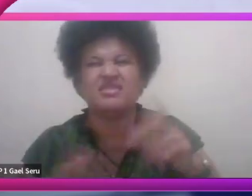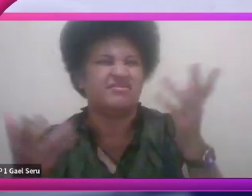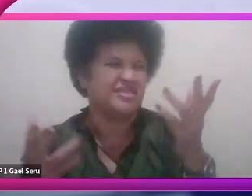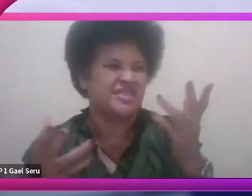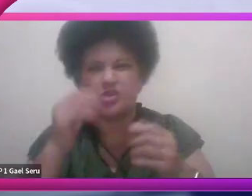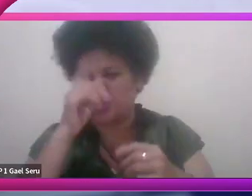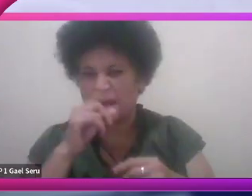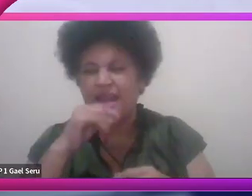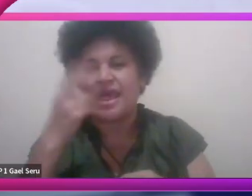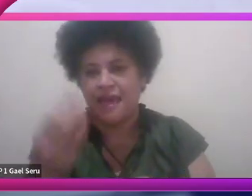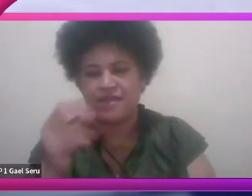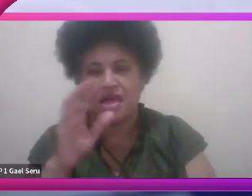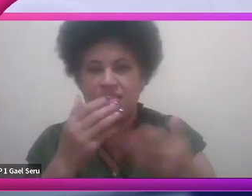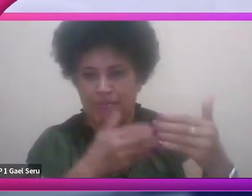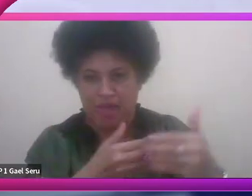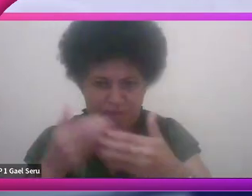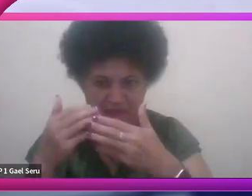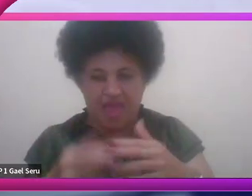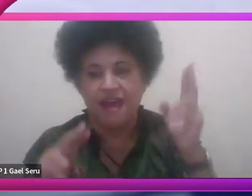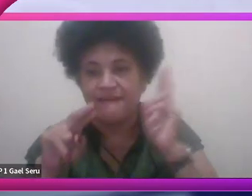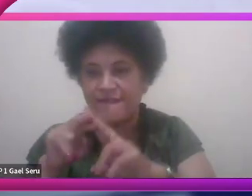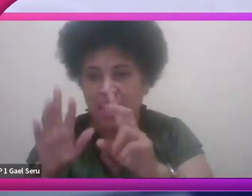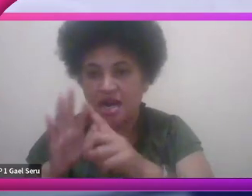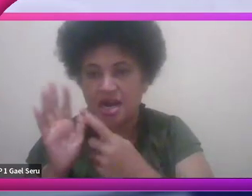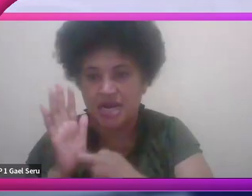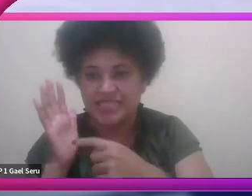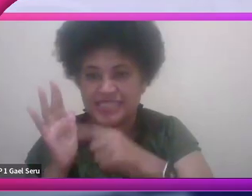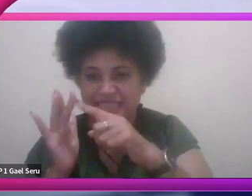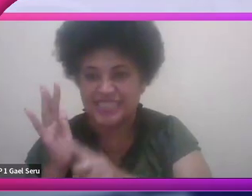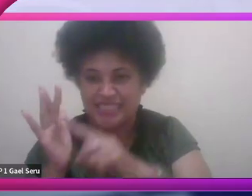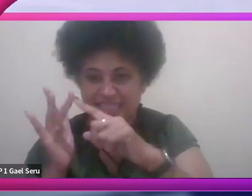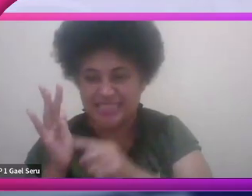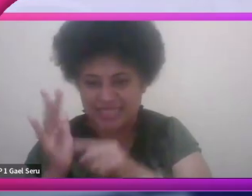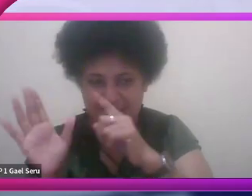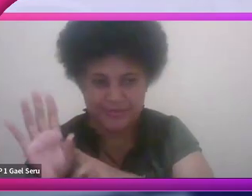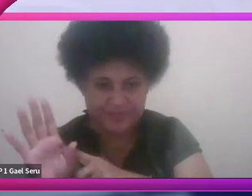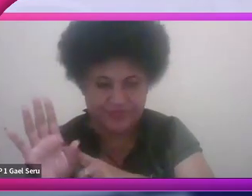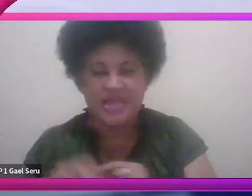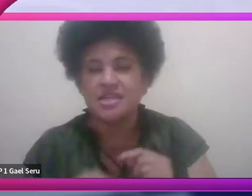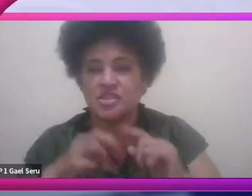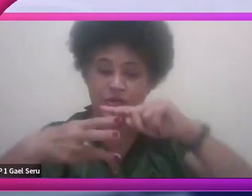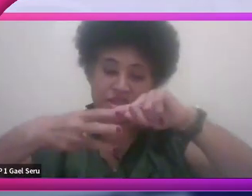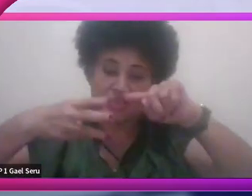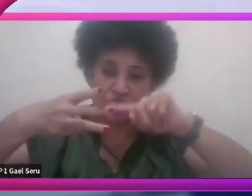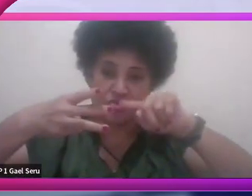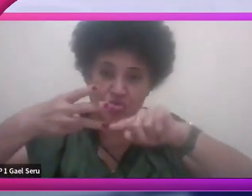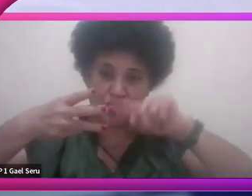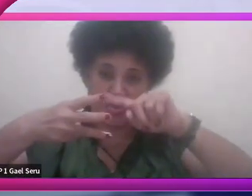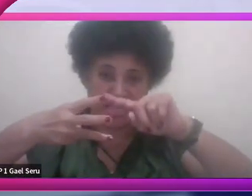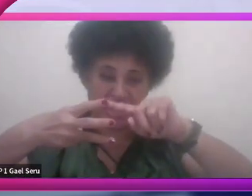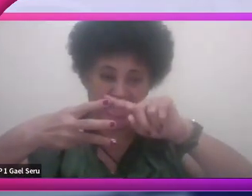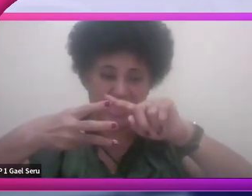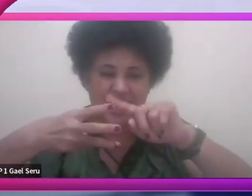can discuss about this. So if we talk about fertility care for the 3 components, we have been just touched very little on